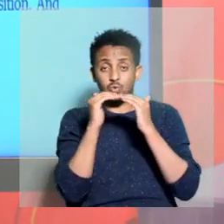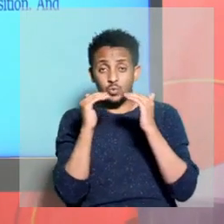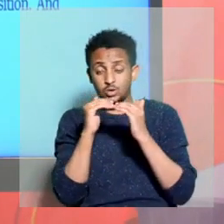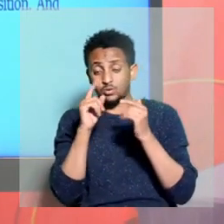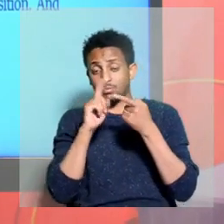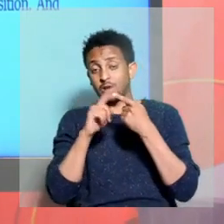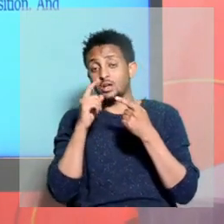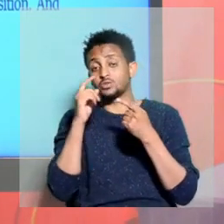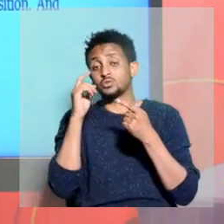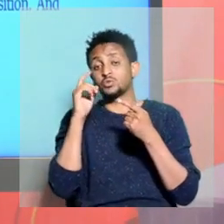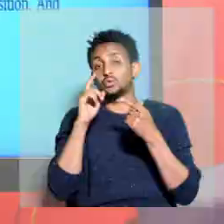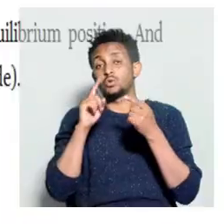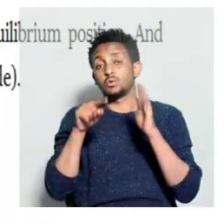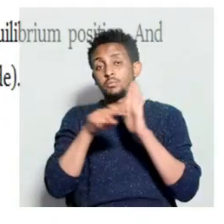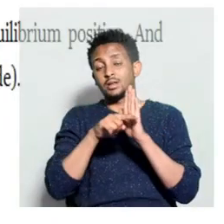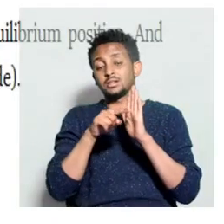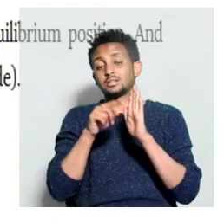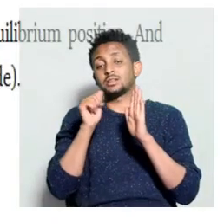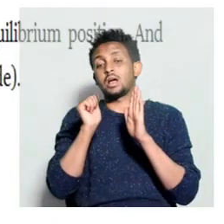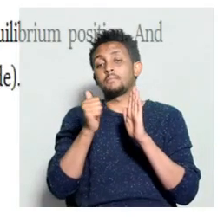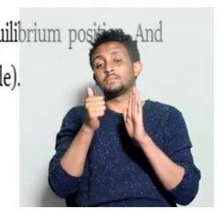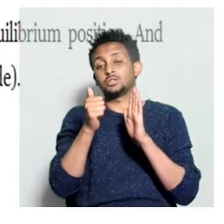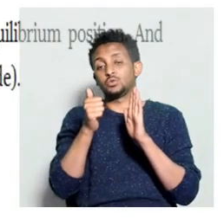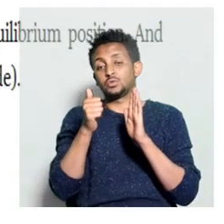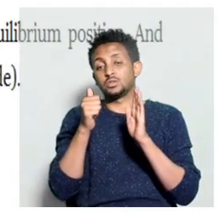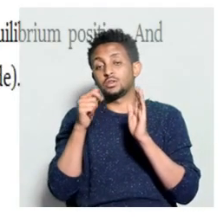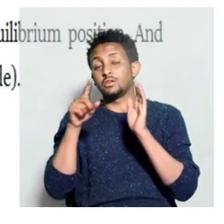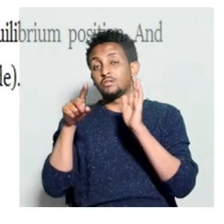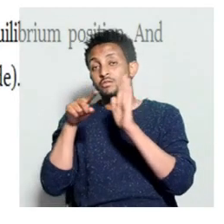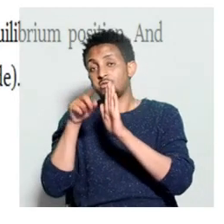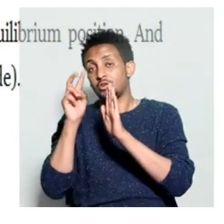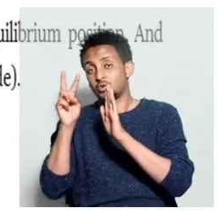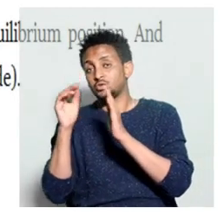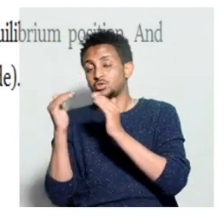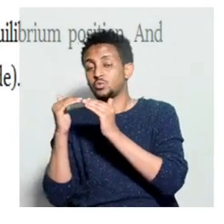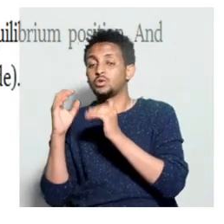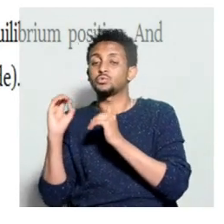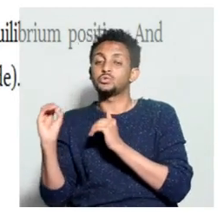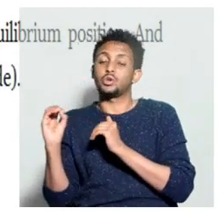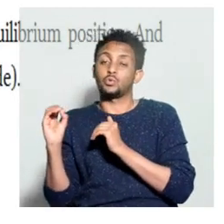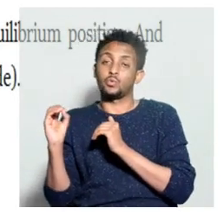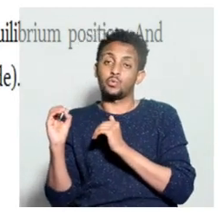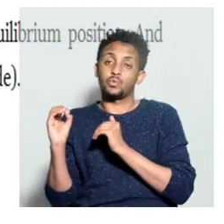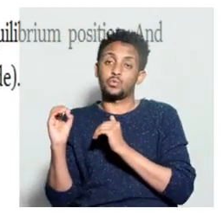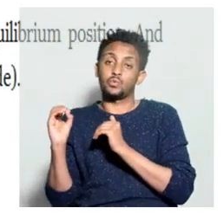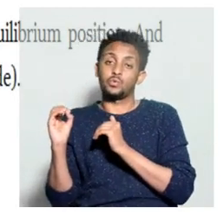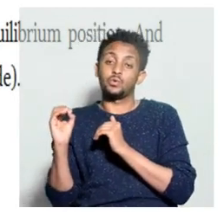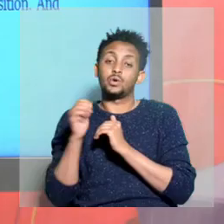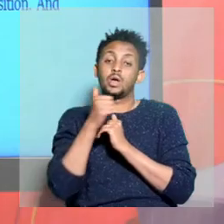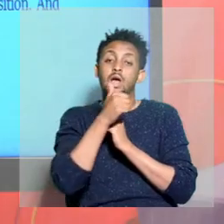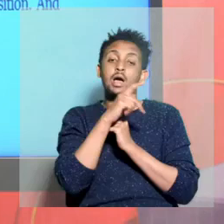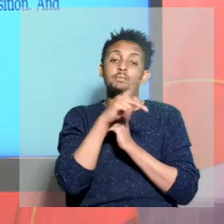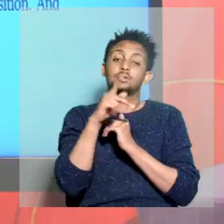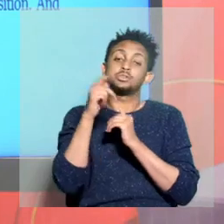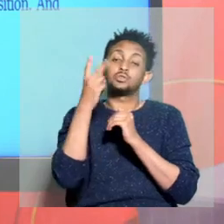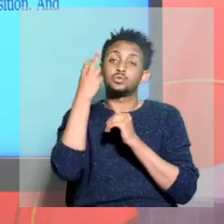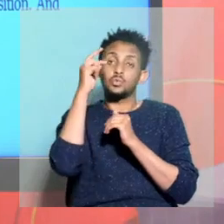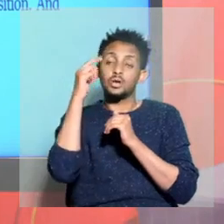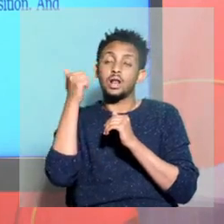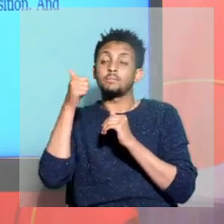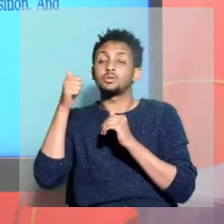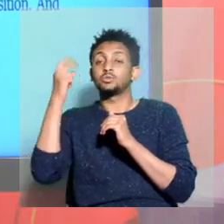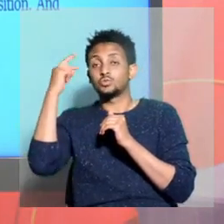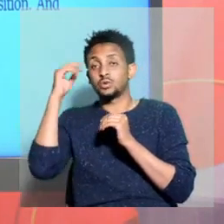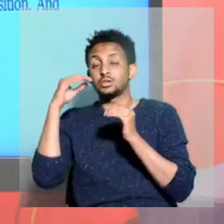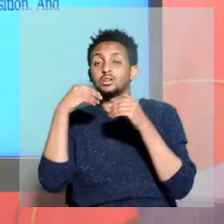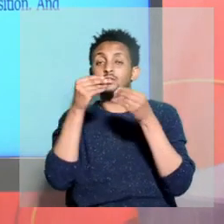to plus or minus amplitude, the velocity is 0, because at x equals to amplitude, amplitude squared minus amplitude squared